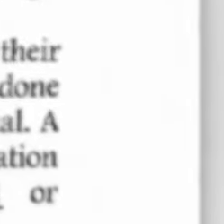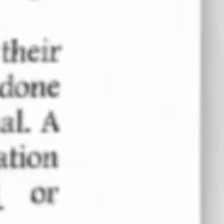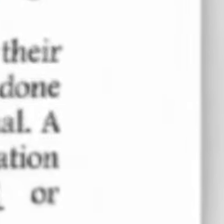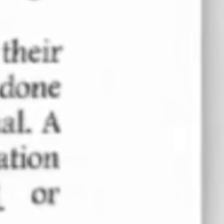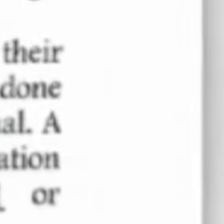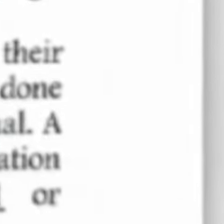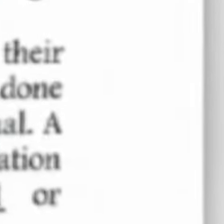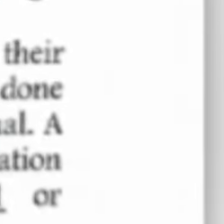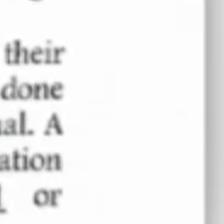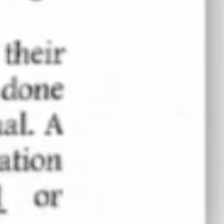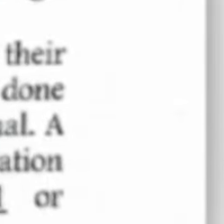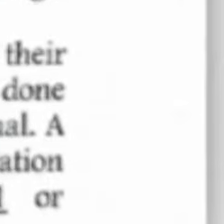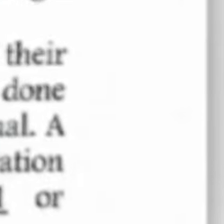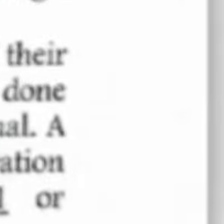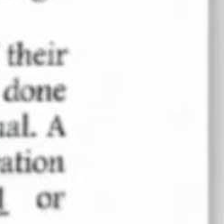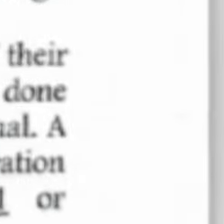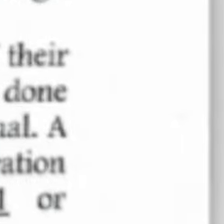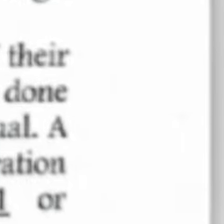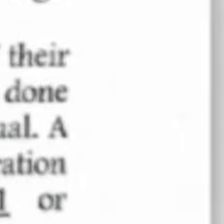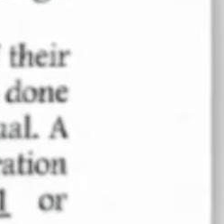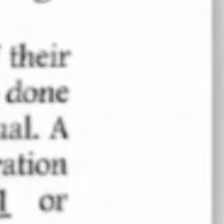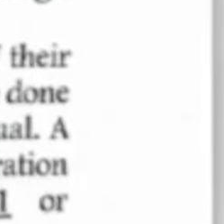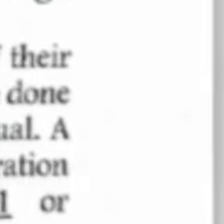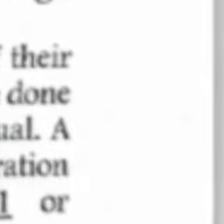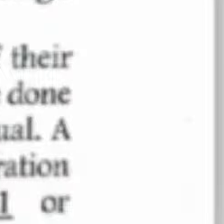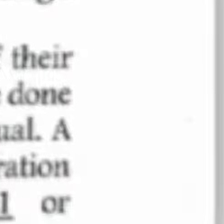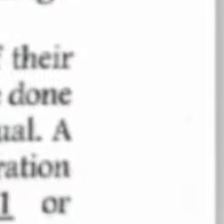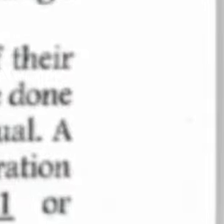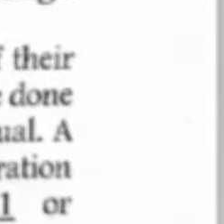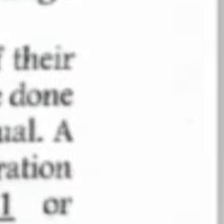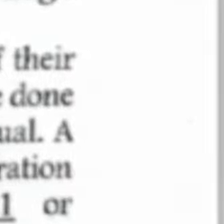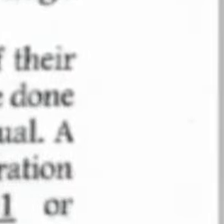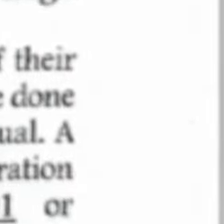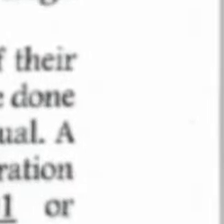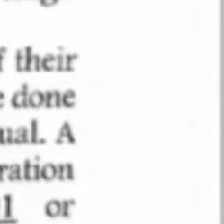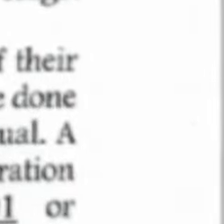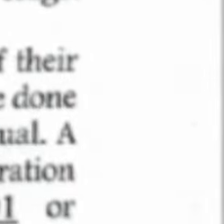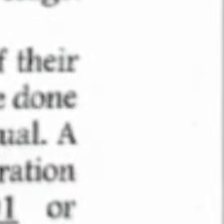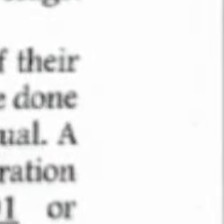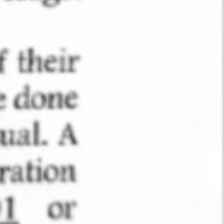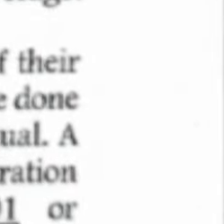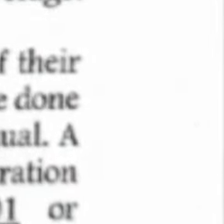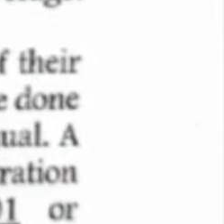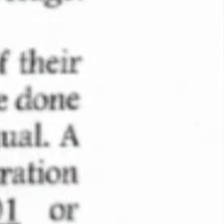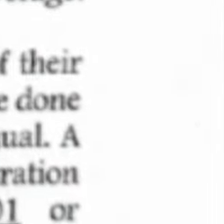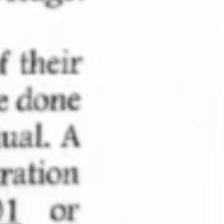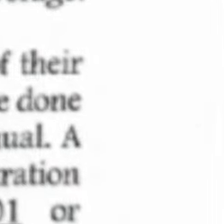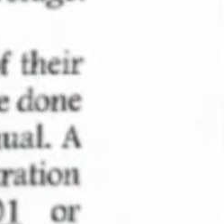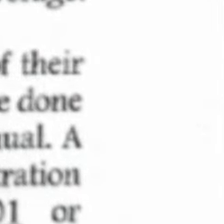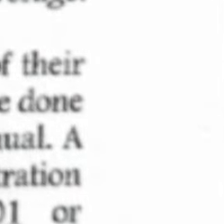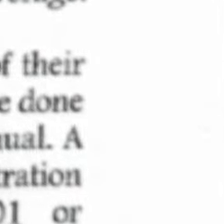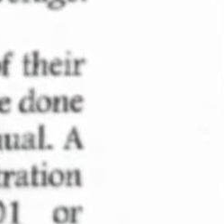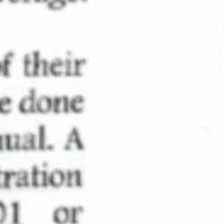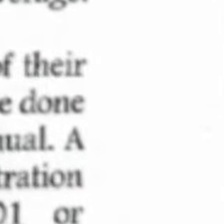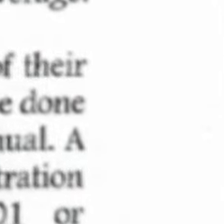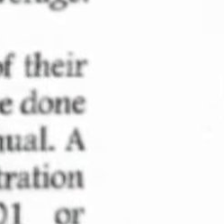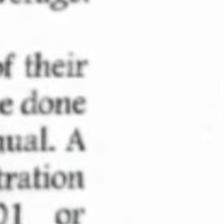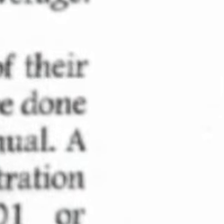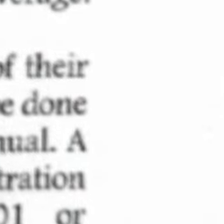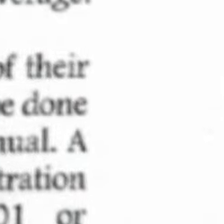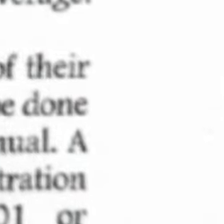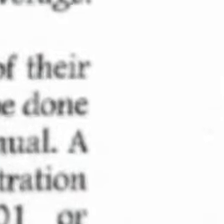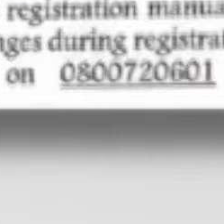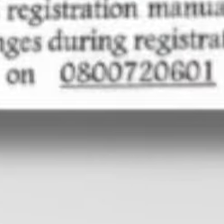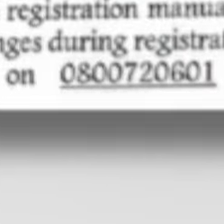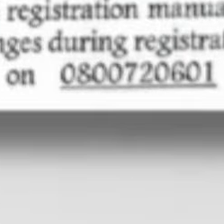Health Insurance Act provides that every Kenyan, including children, shall register as a member of the Social Health